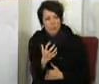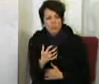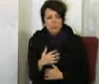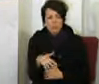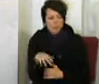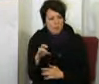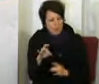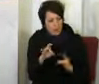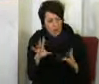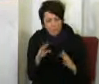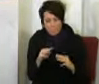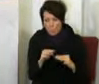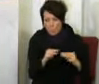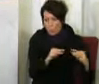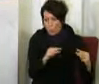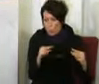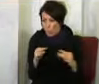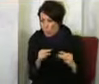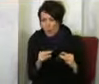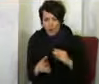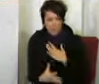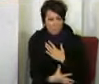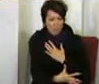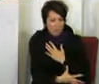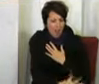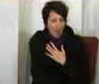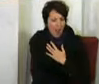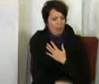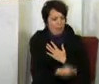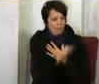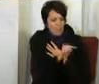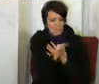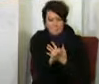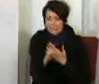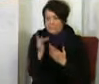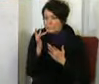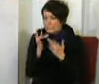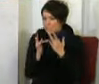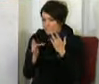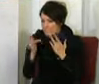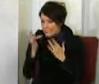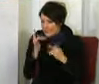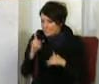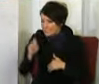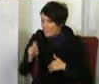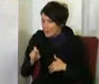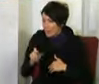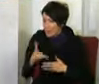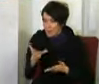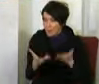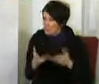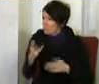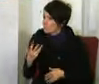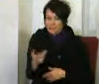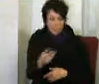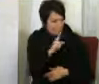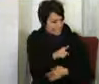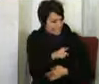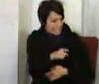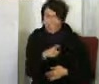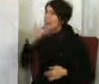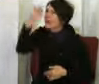wars, such poverty, such great need in the world, and maybe we even doubt your existence, maybe